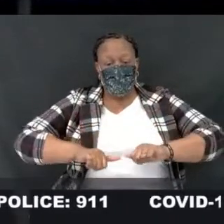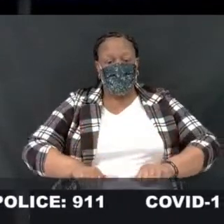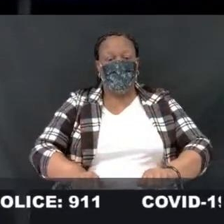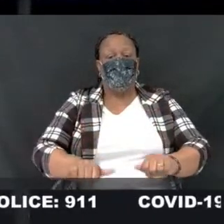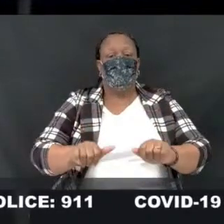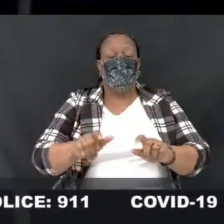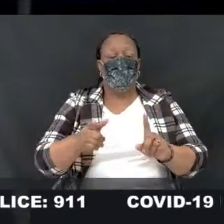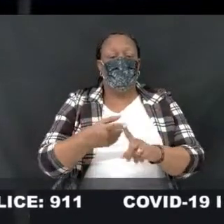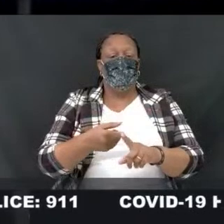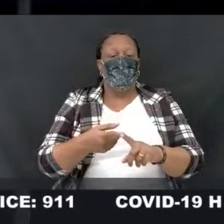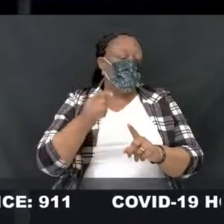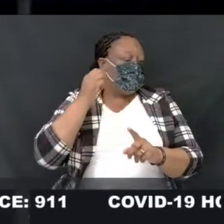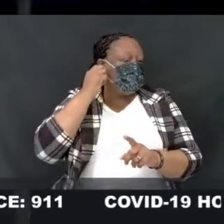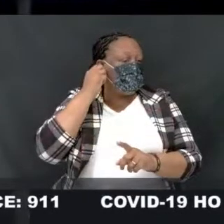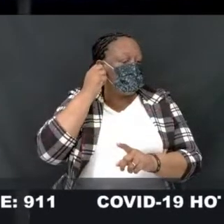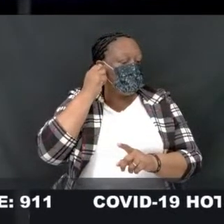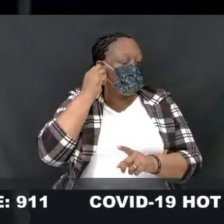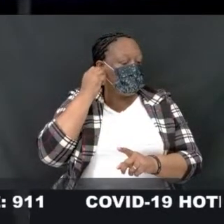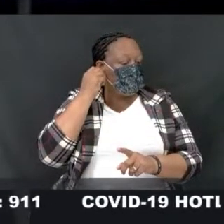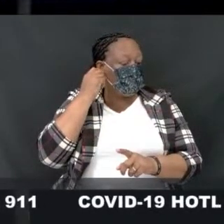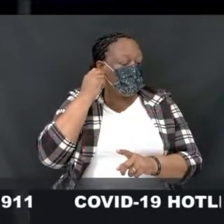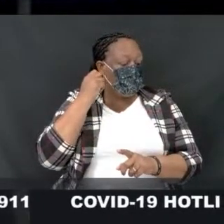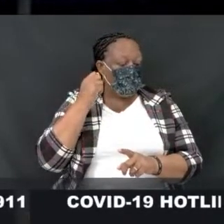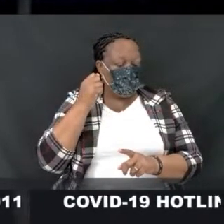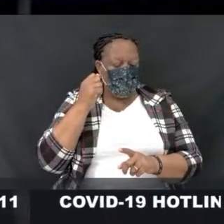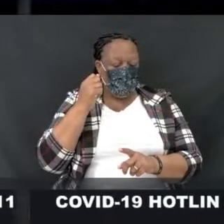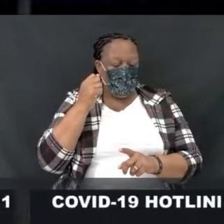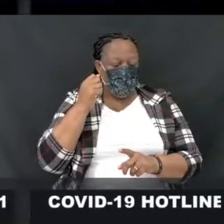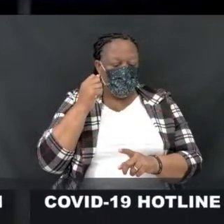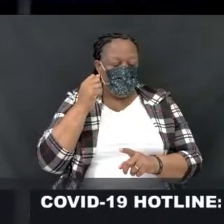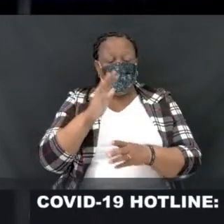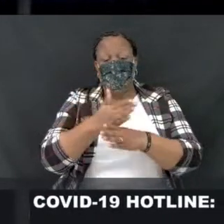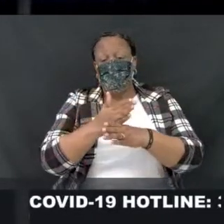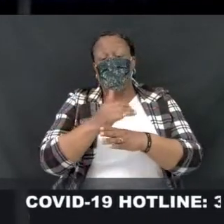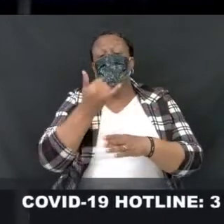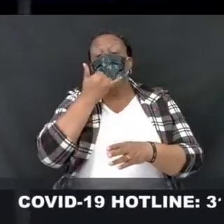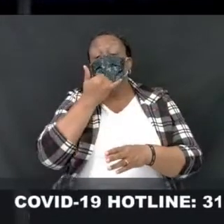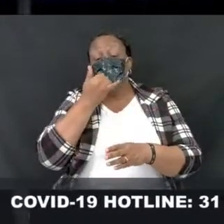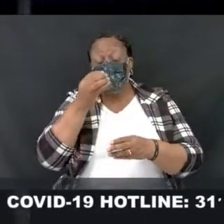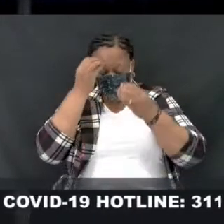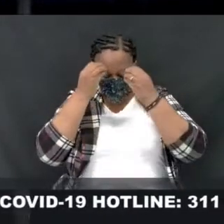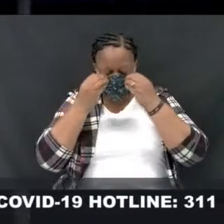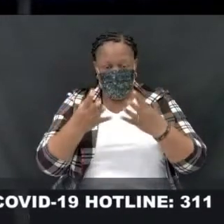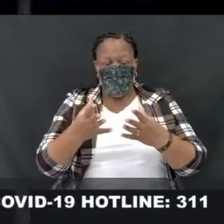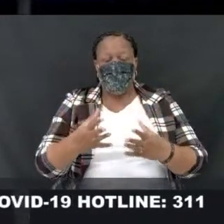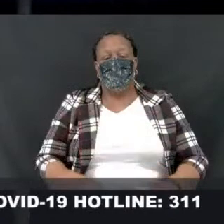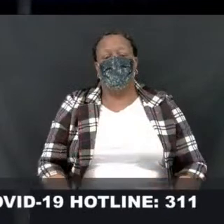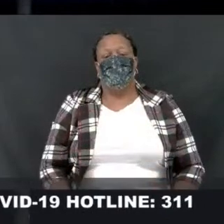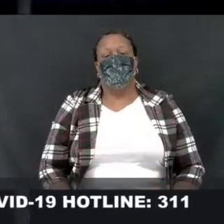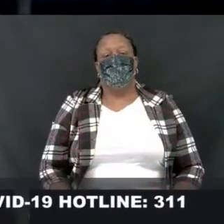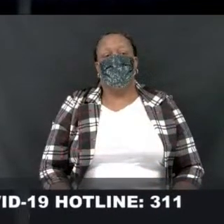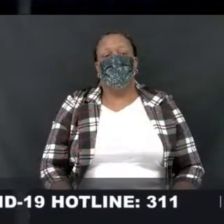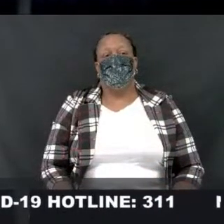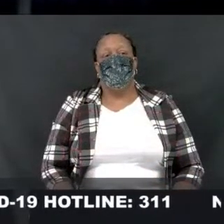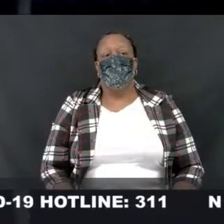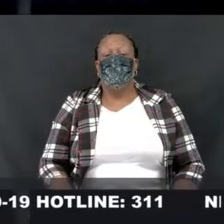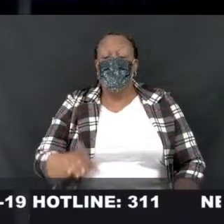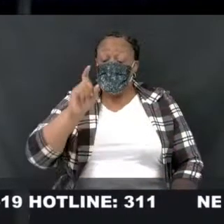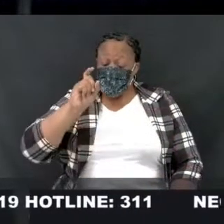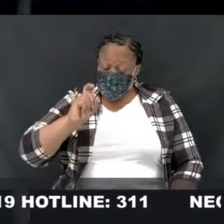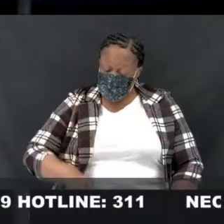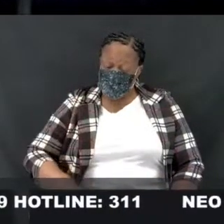you to trust information only from reputable health organizations and sources such as the CDC and the World